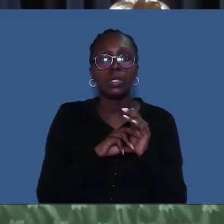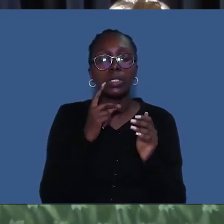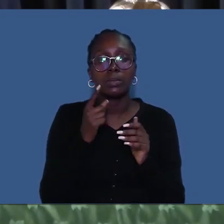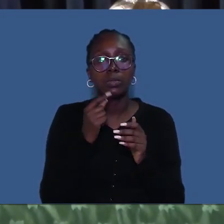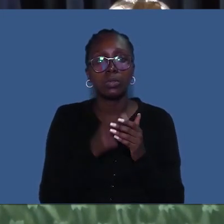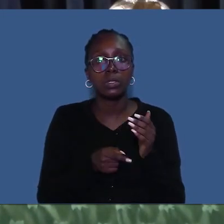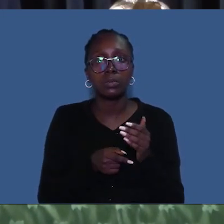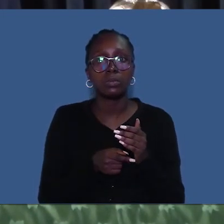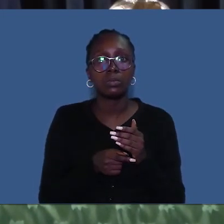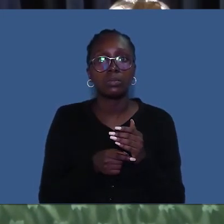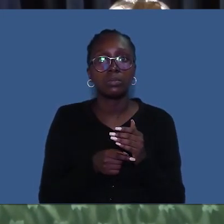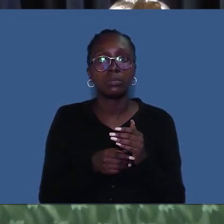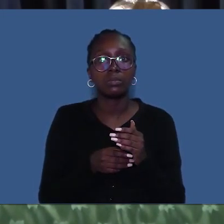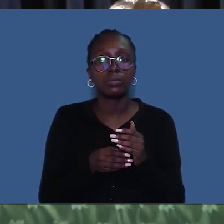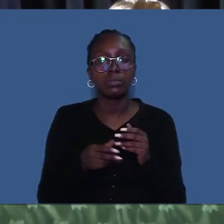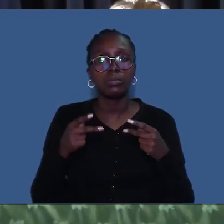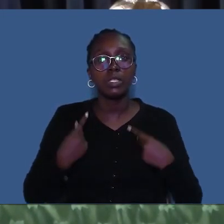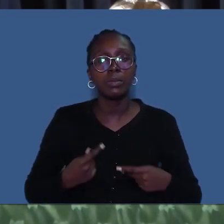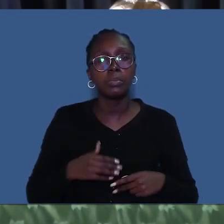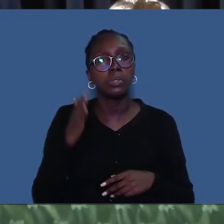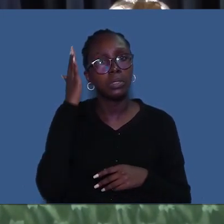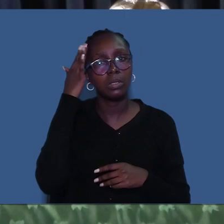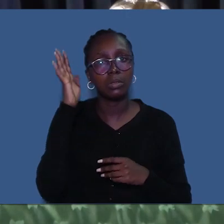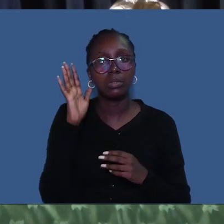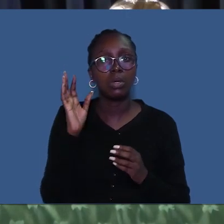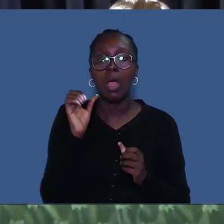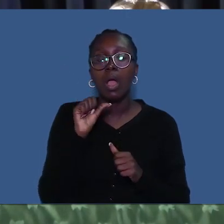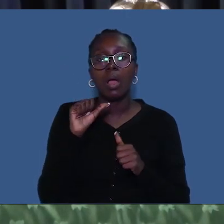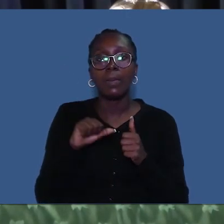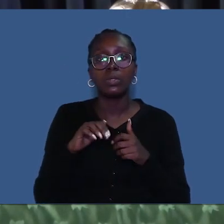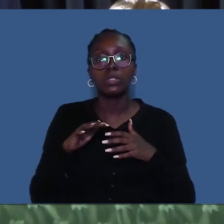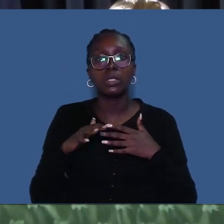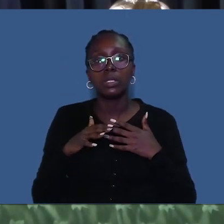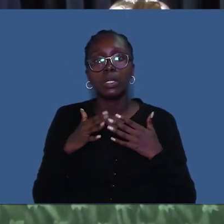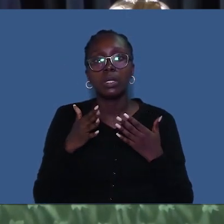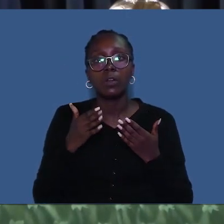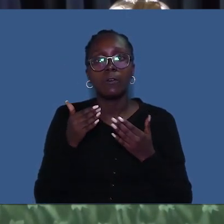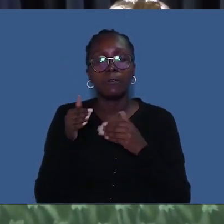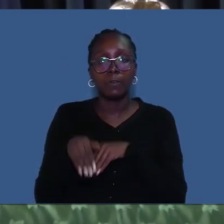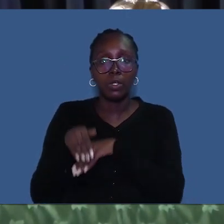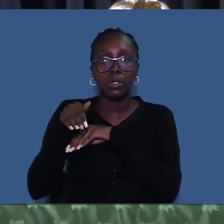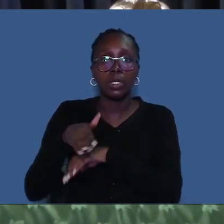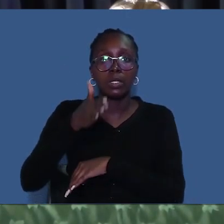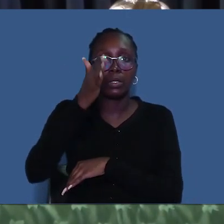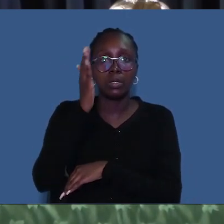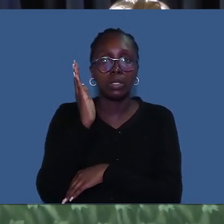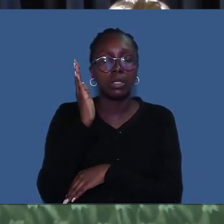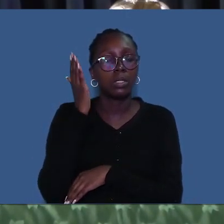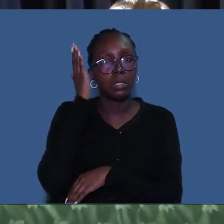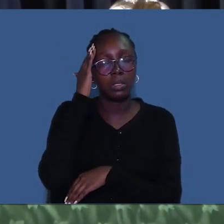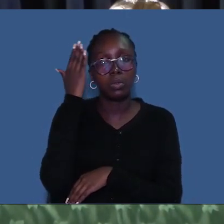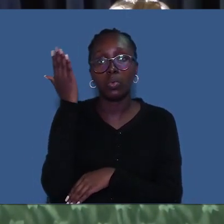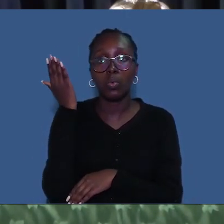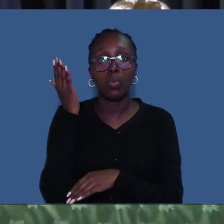probably did not comprehend the cost of following him and did not know the extent of suffering and sacrifice they would have to go